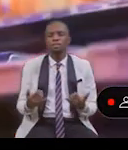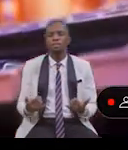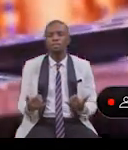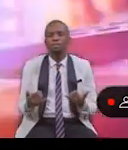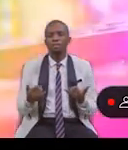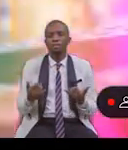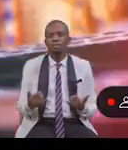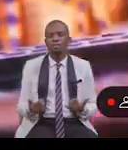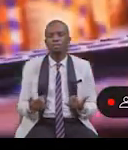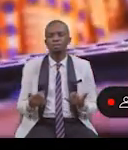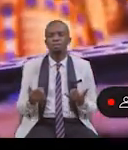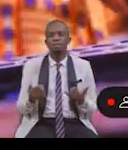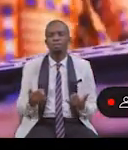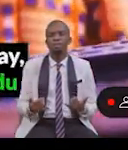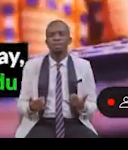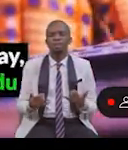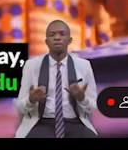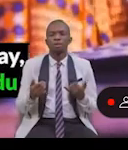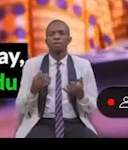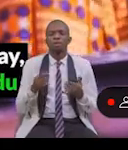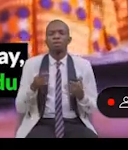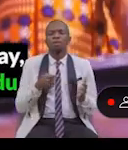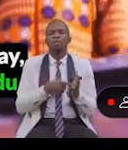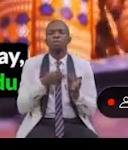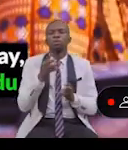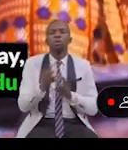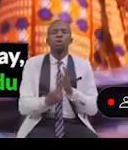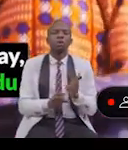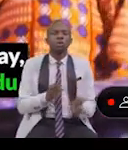côtés. Oh oui, le